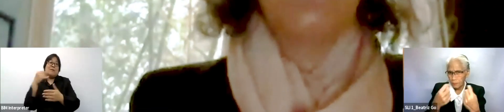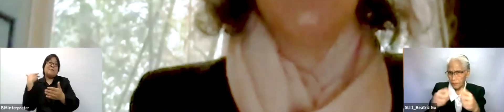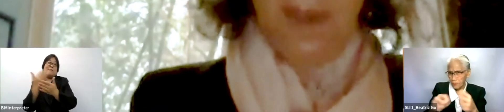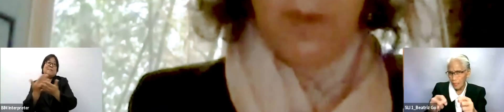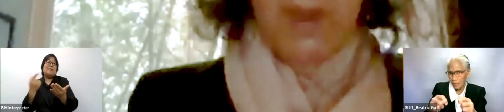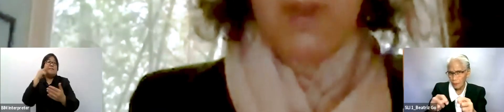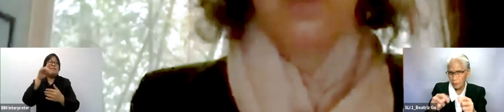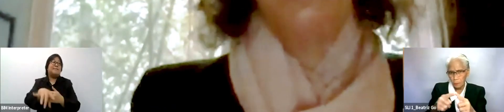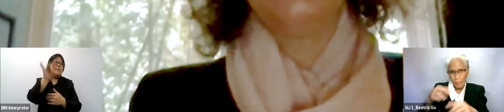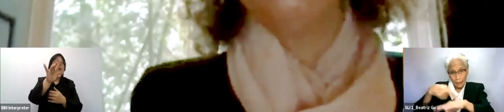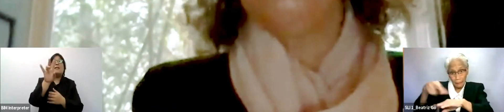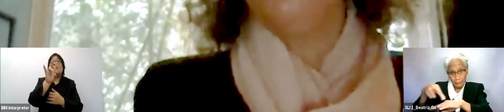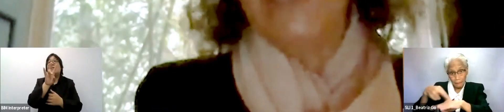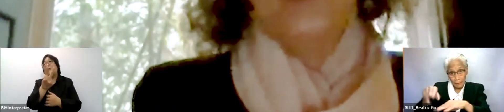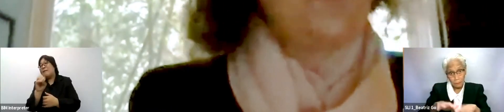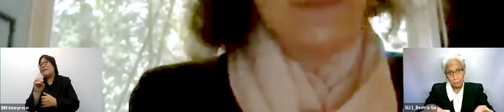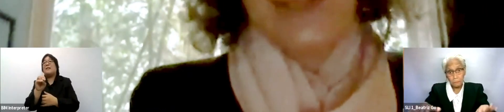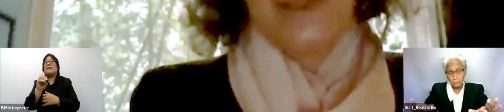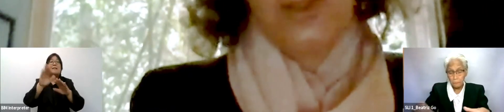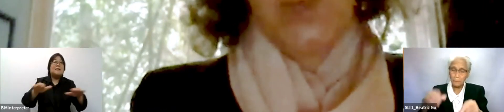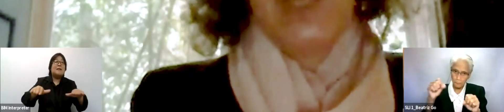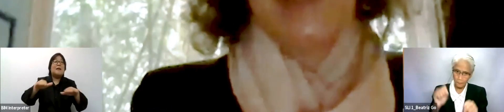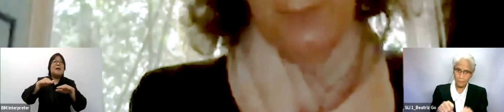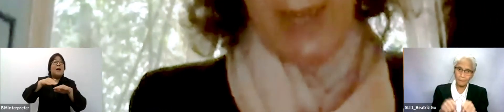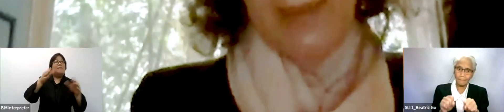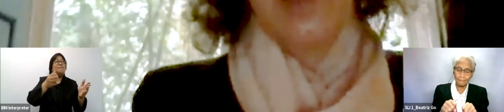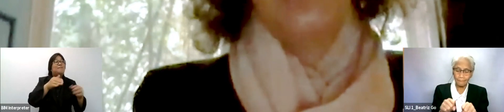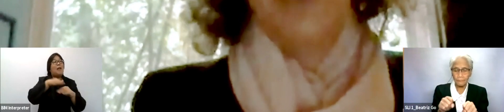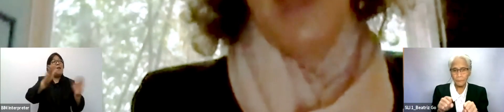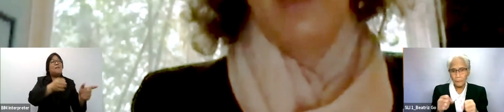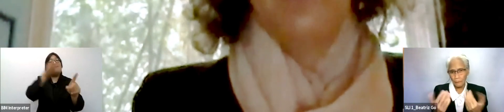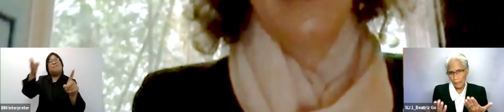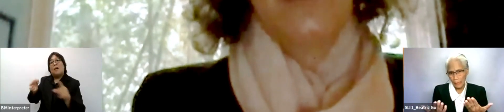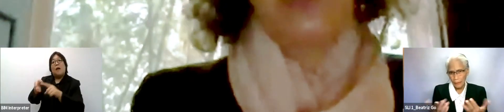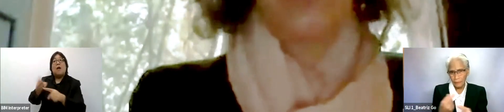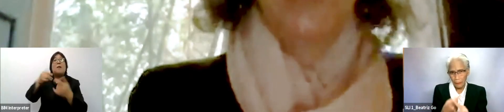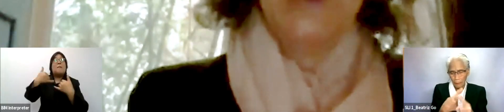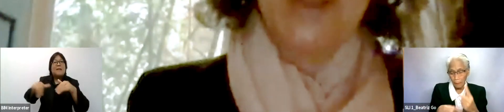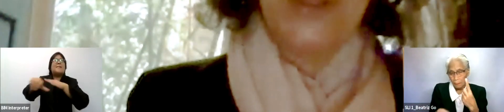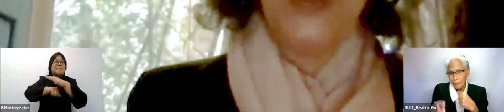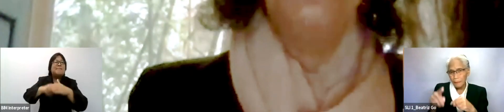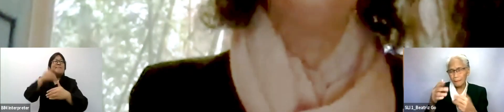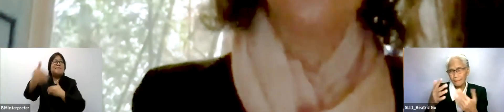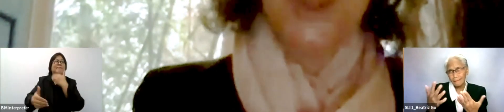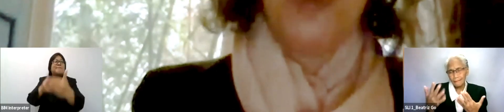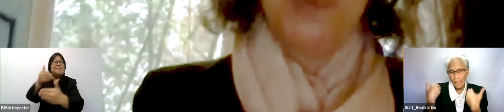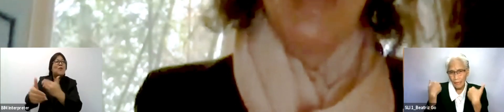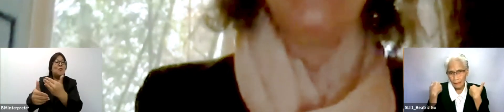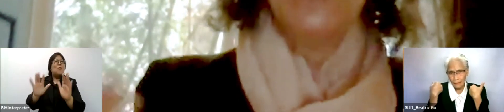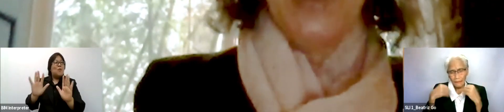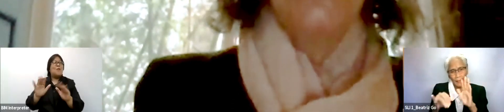sensitive justice services, and the families and the children express their satisfaction. However, the